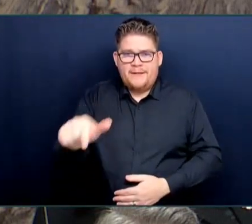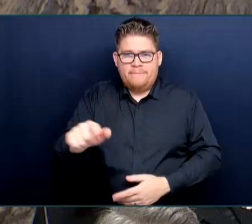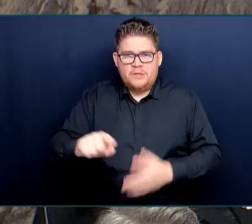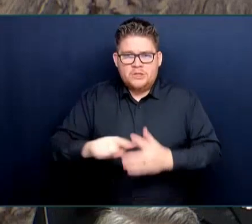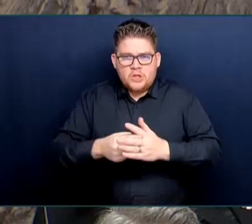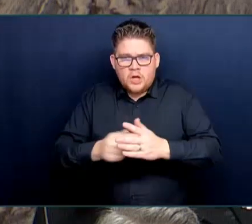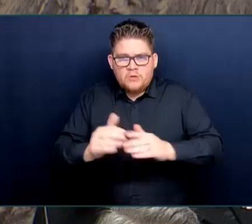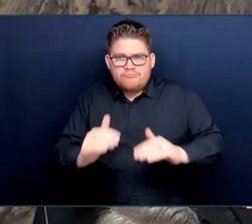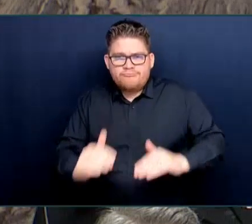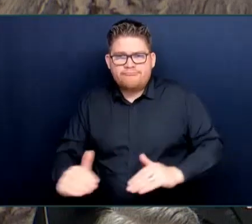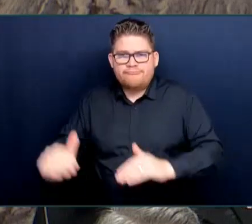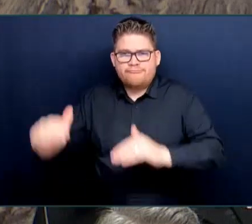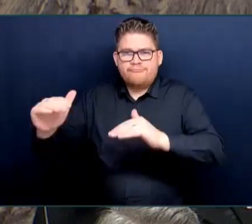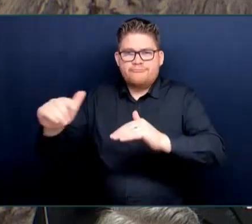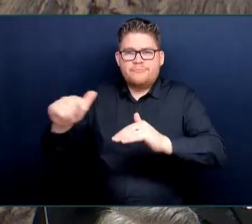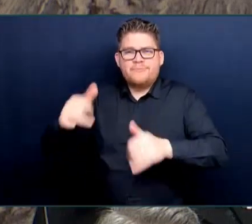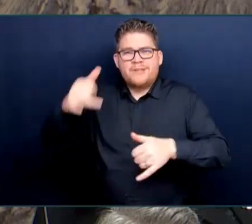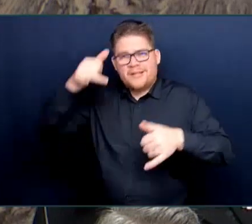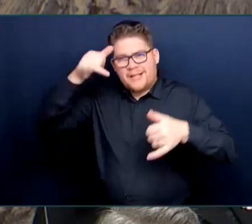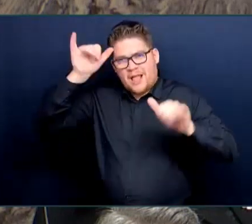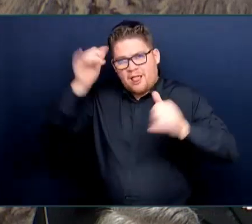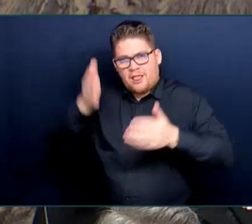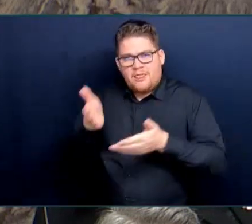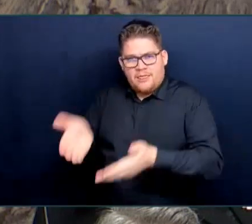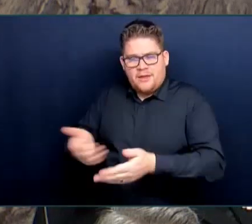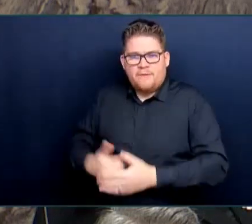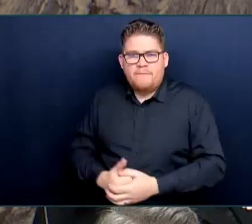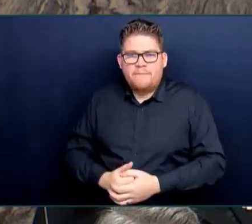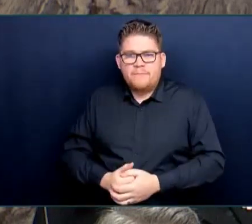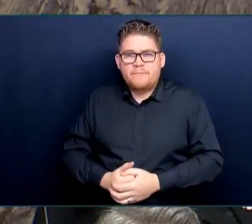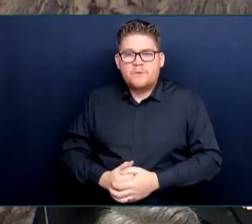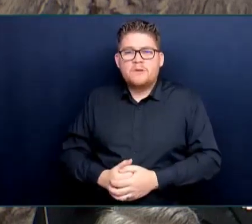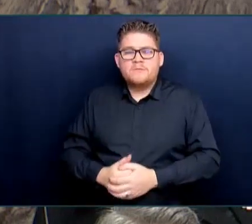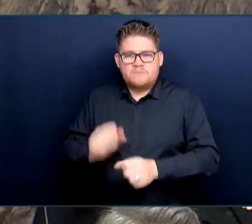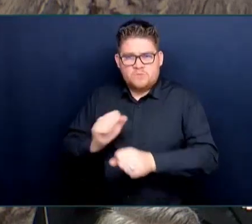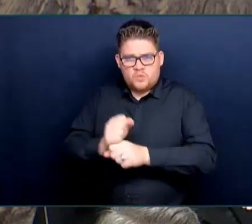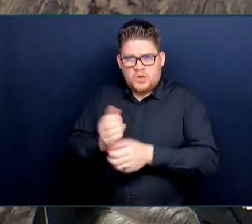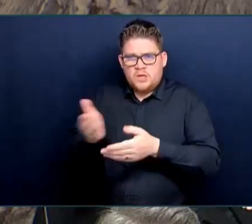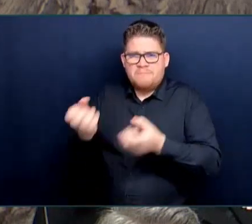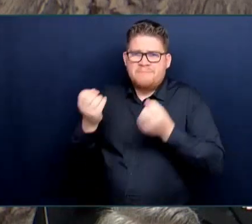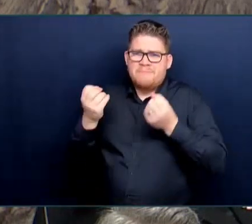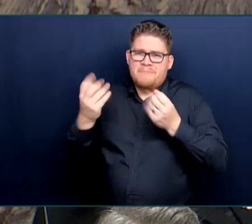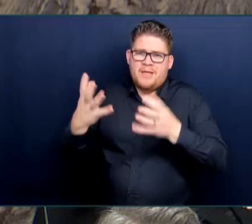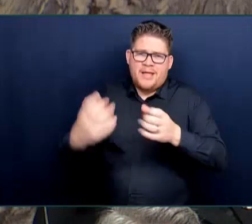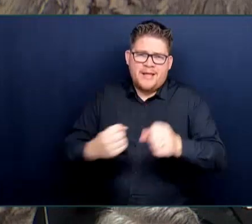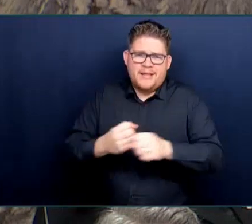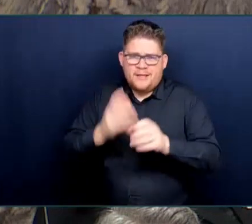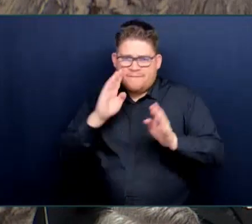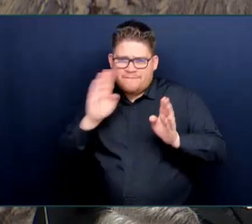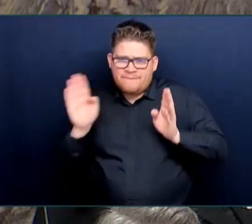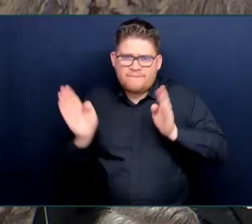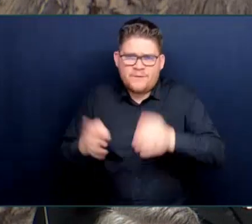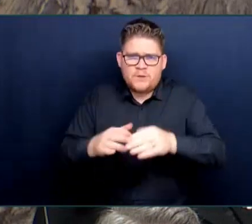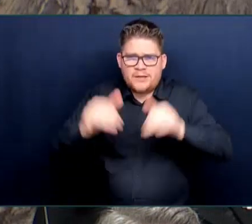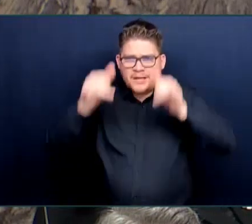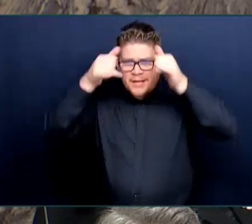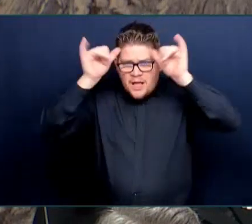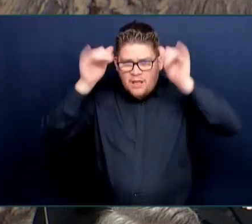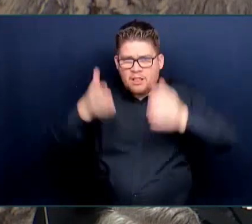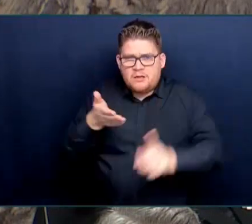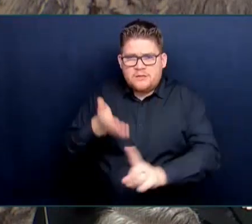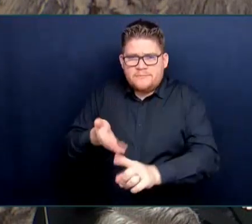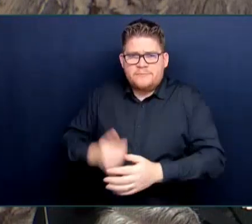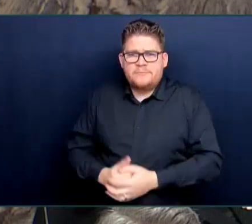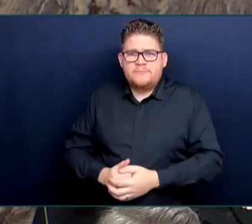as manager for 5 years. His growing involvement with the cattle side of things also fed his lifelong love of the caribou. There were few